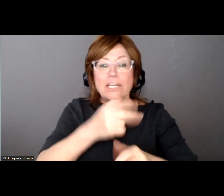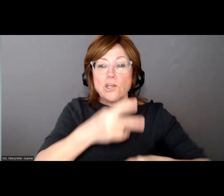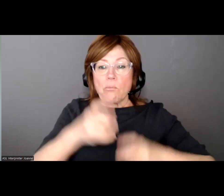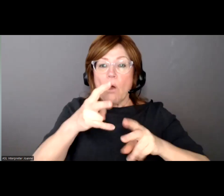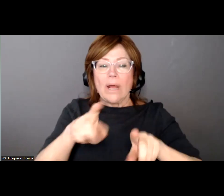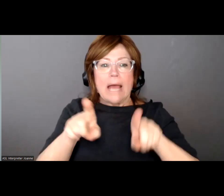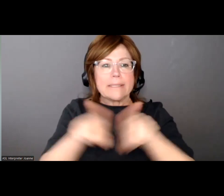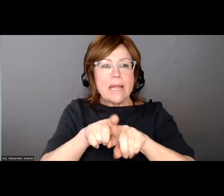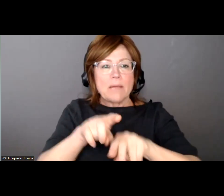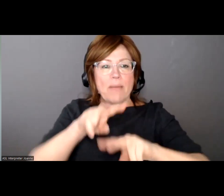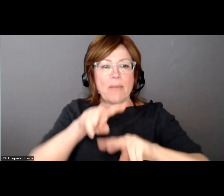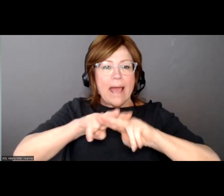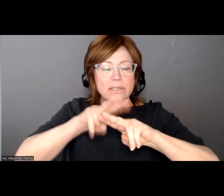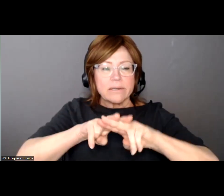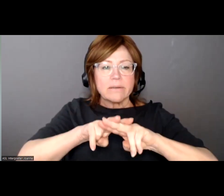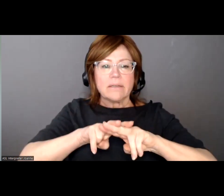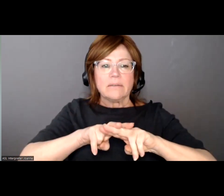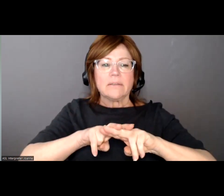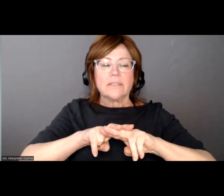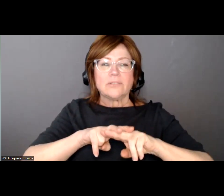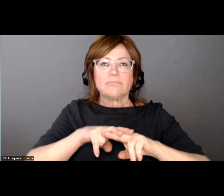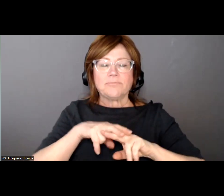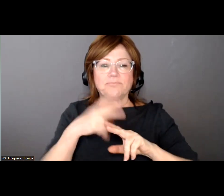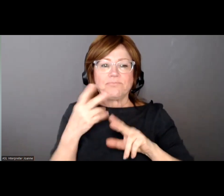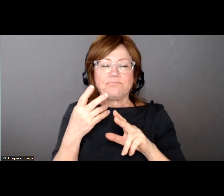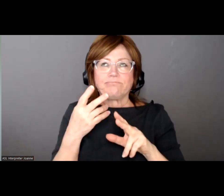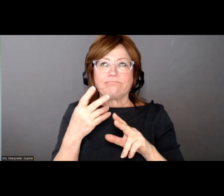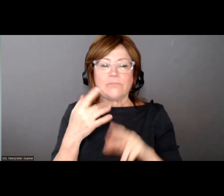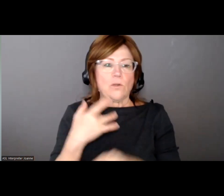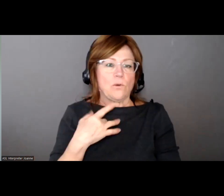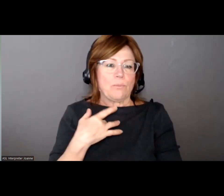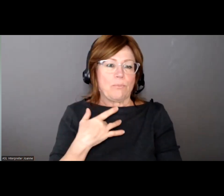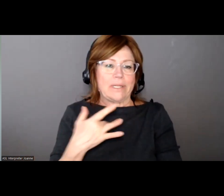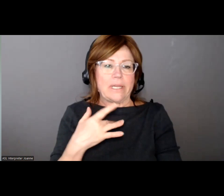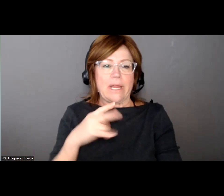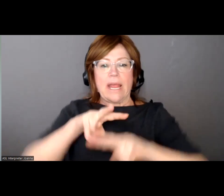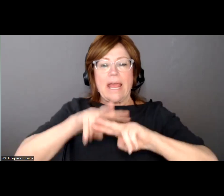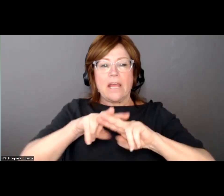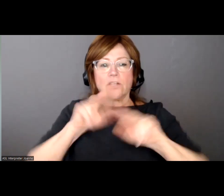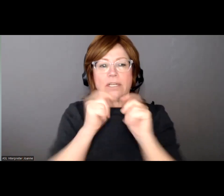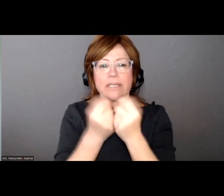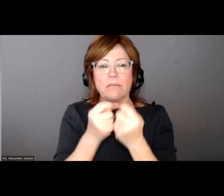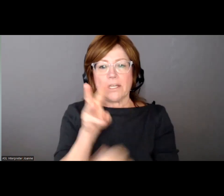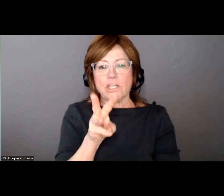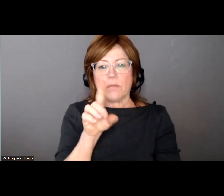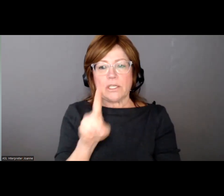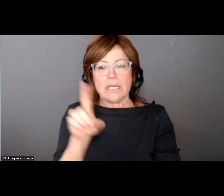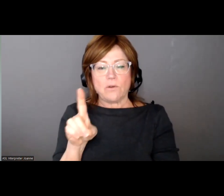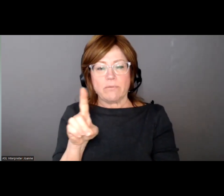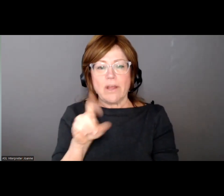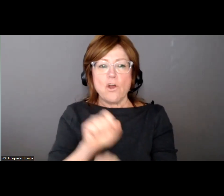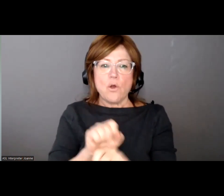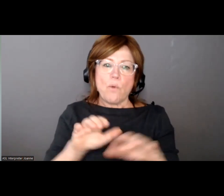say for a lot of our posts, we use hashtag Team WDB because we're Workforce Development